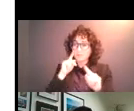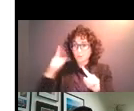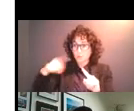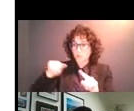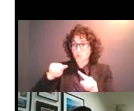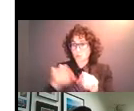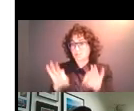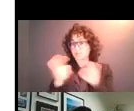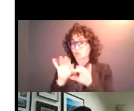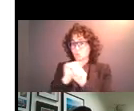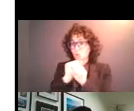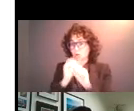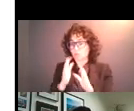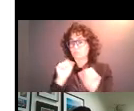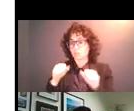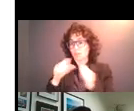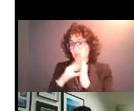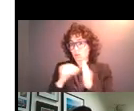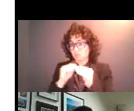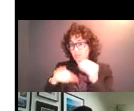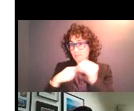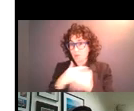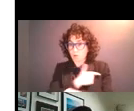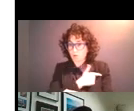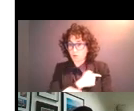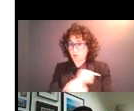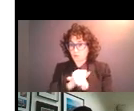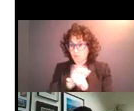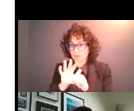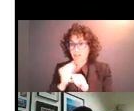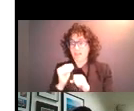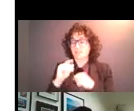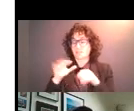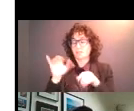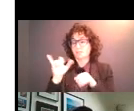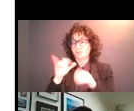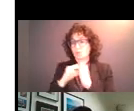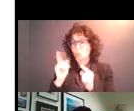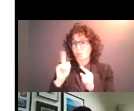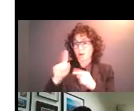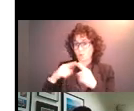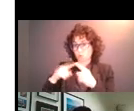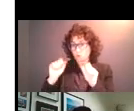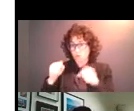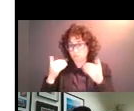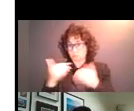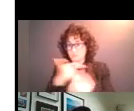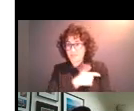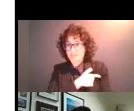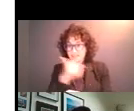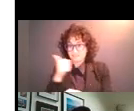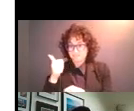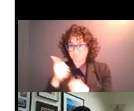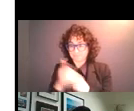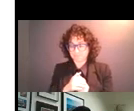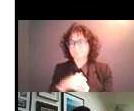about the COVID-19 vaccine and to learn when and where you can get the vaccine. This is also an opportunity for our team in